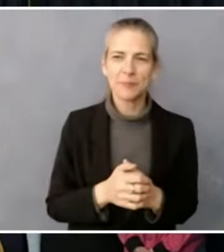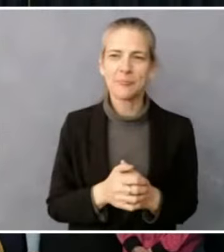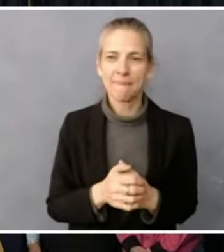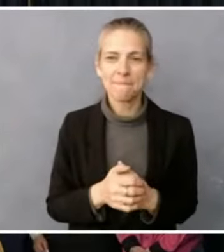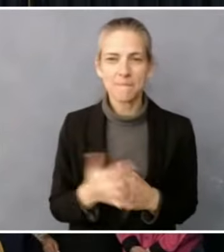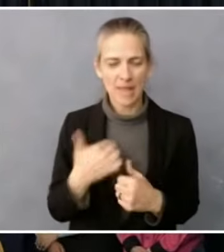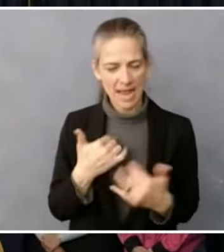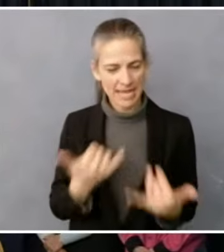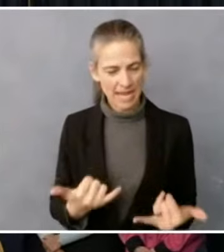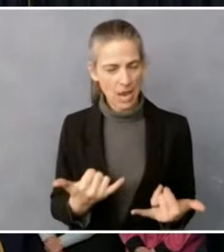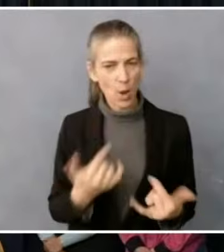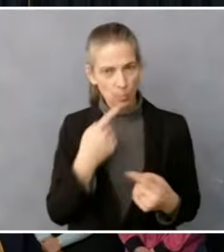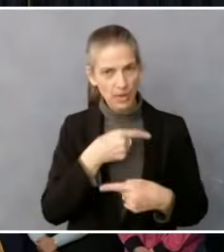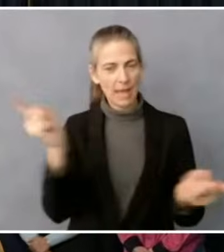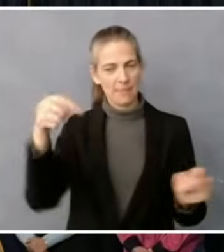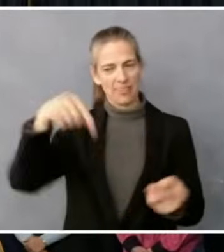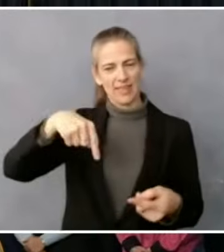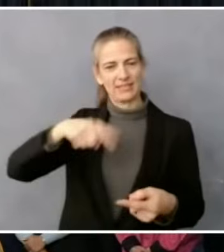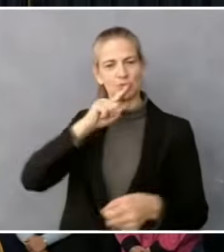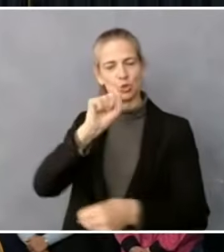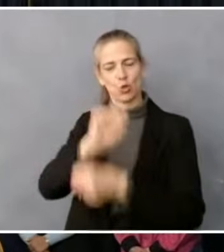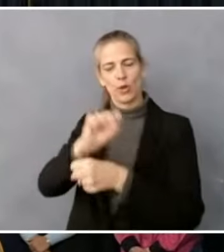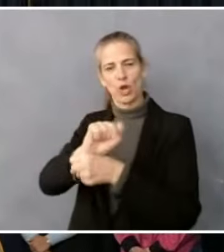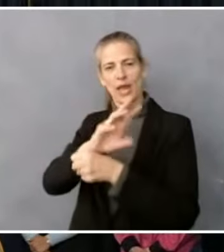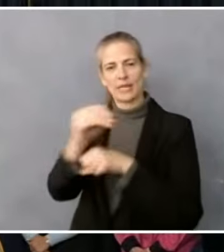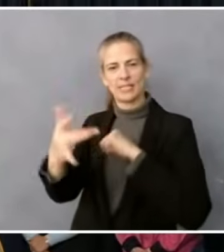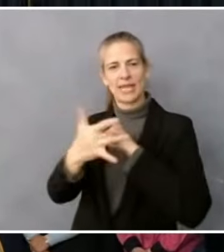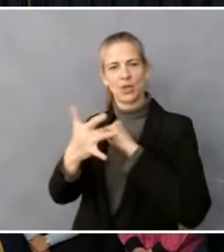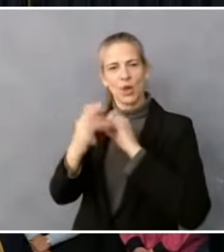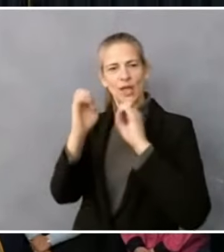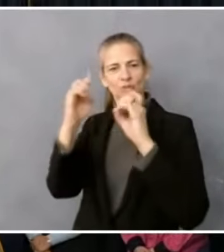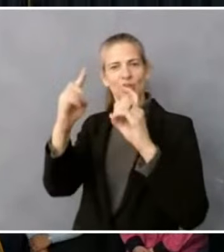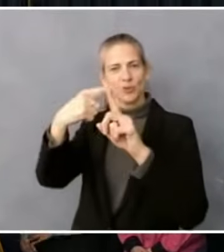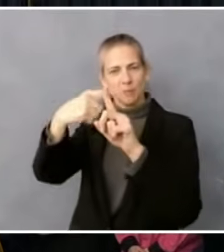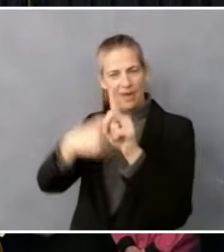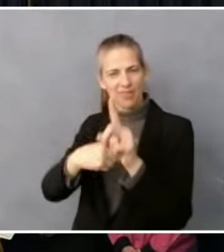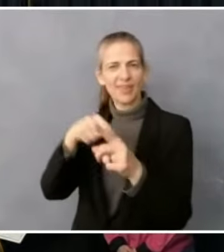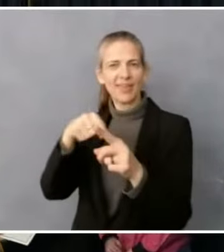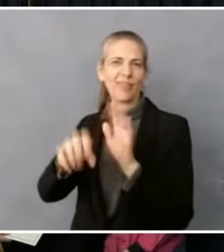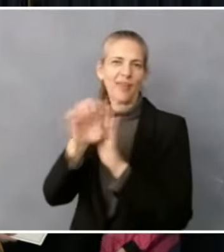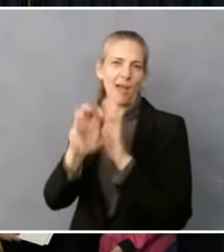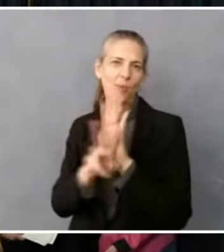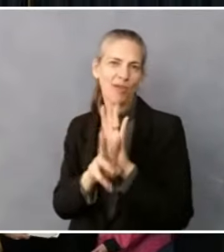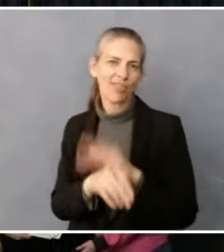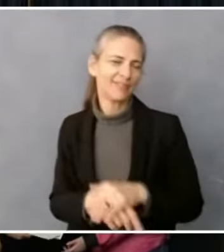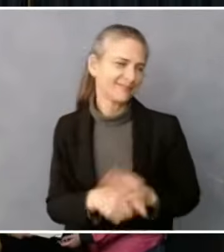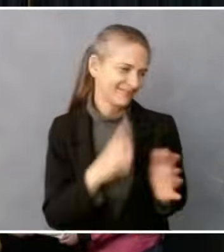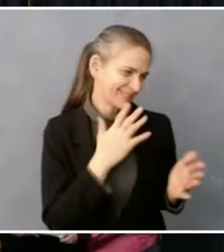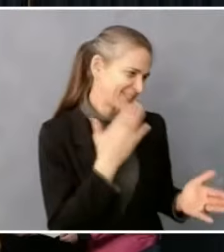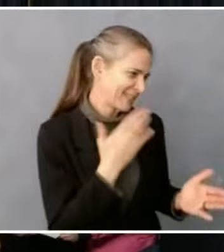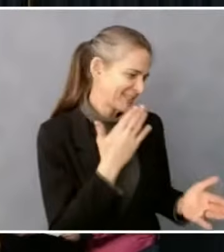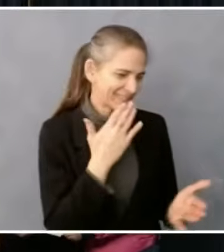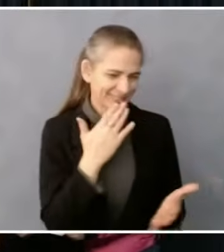hereby proclaim this is Career and Technical Education Month in the Commonwealth. Thank you.